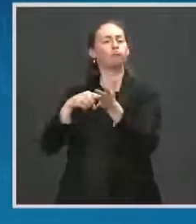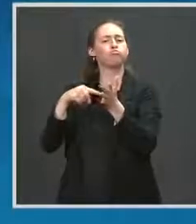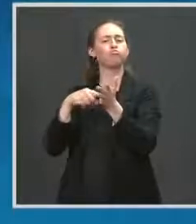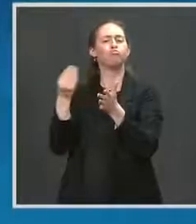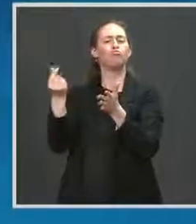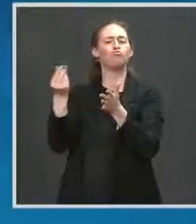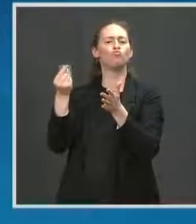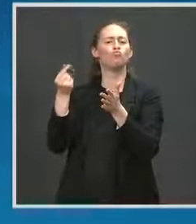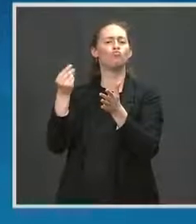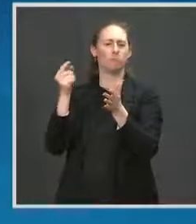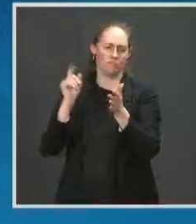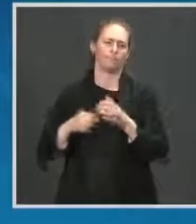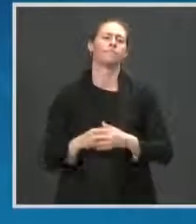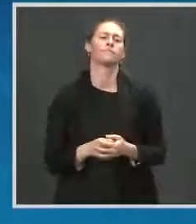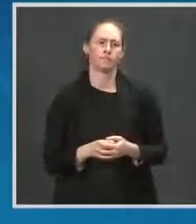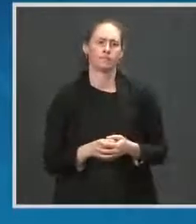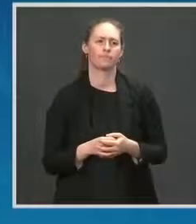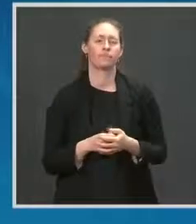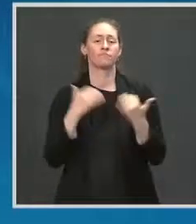Let's talk about water.